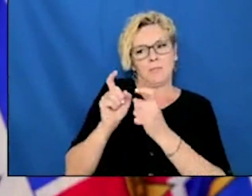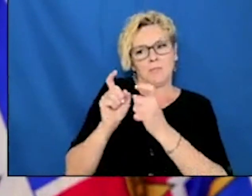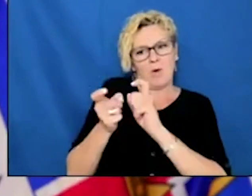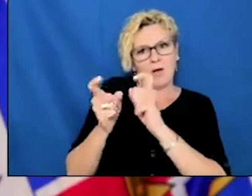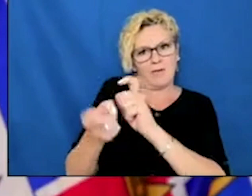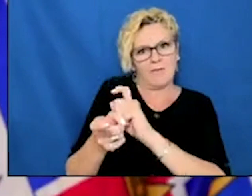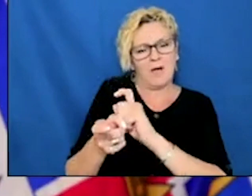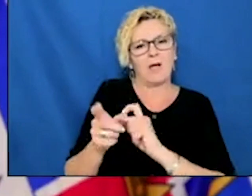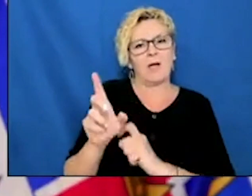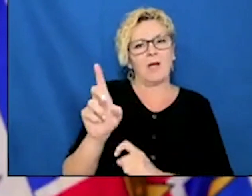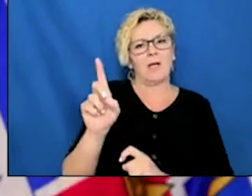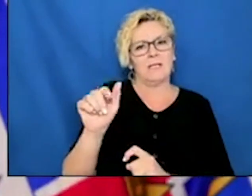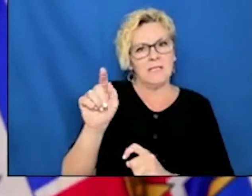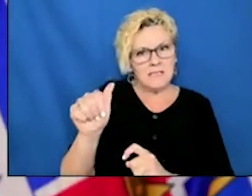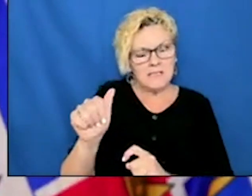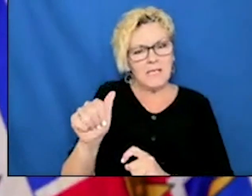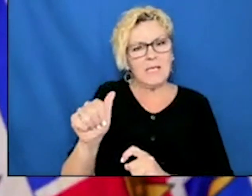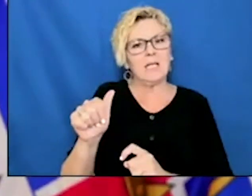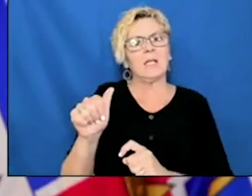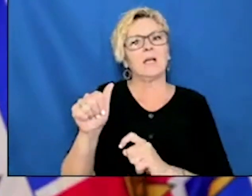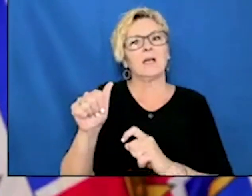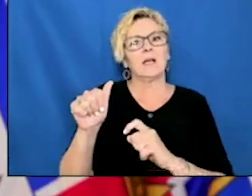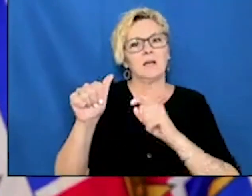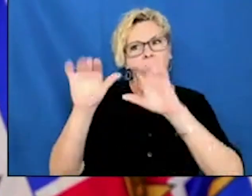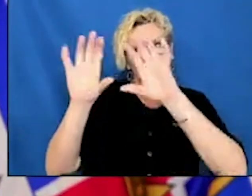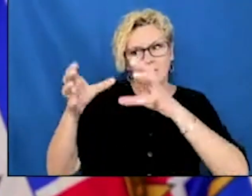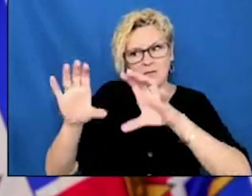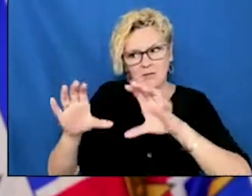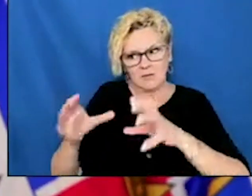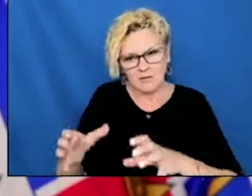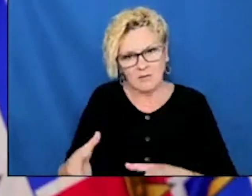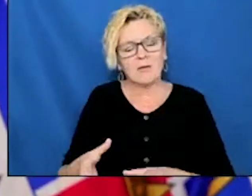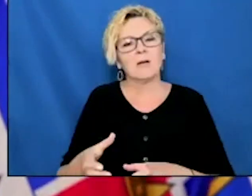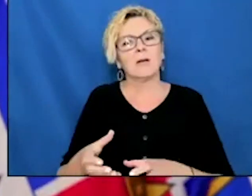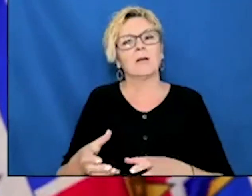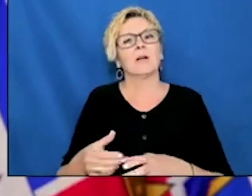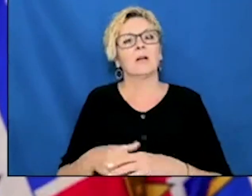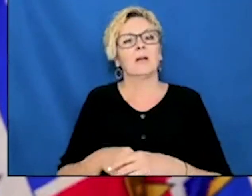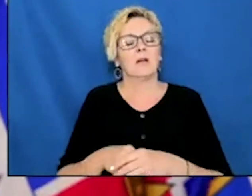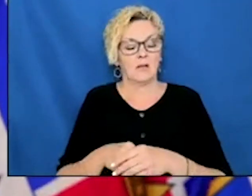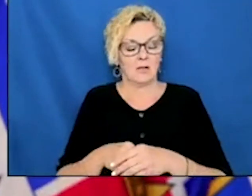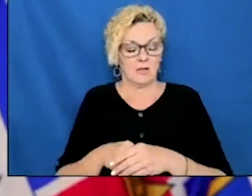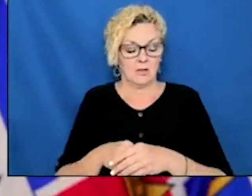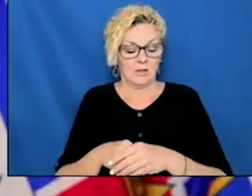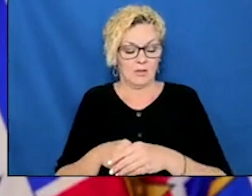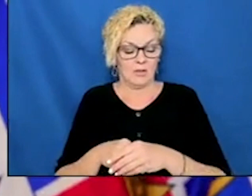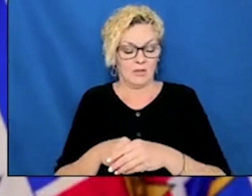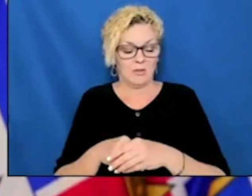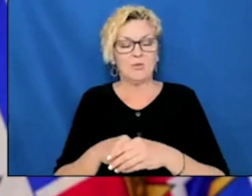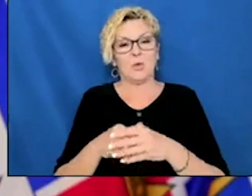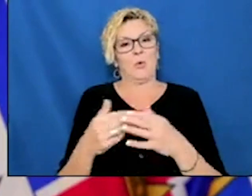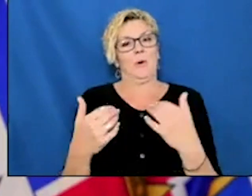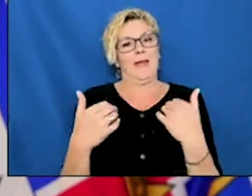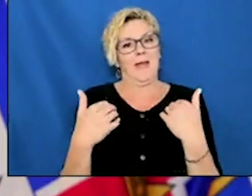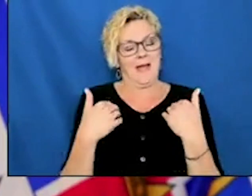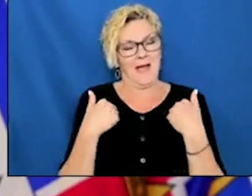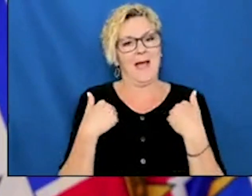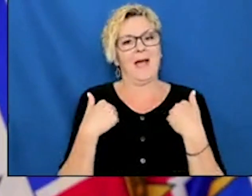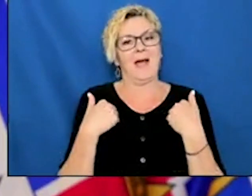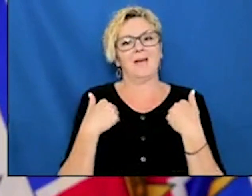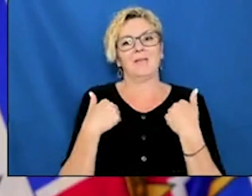we can provide information on case rates, and now, very recently, on immunization